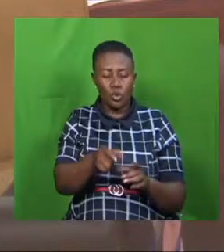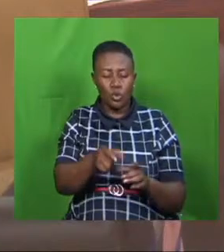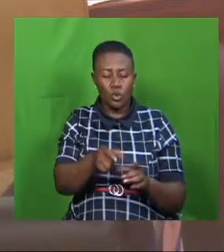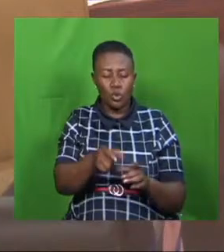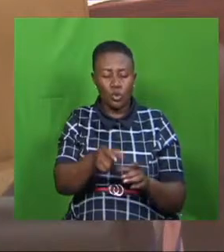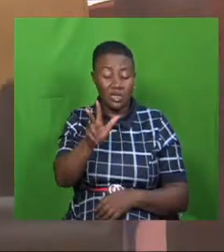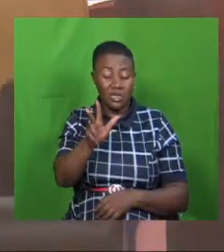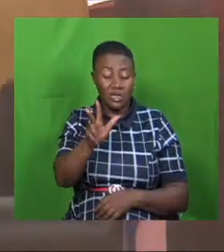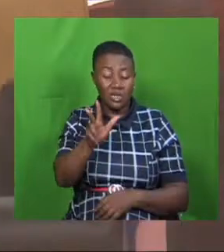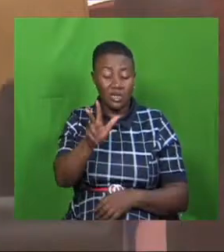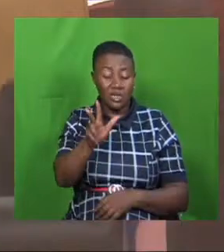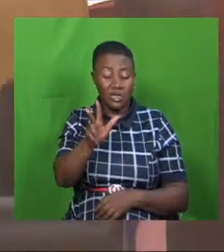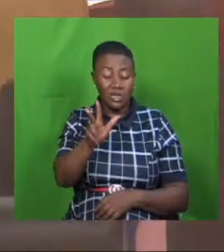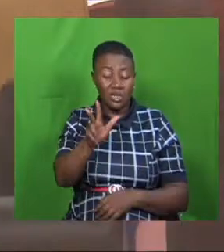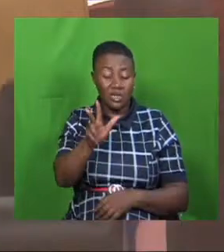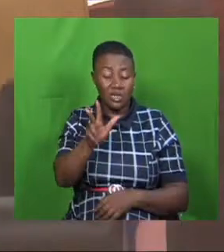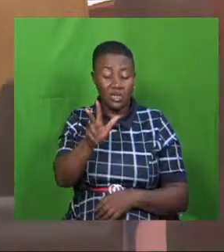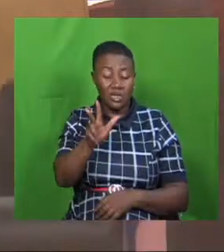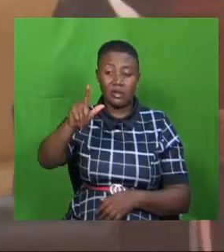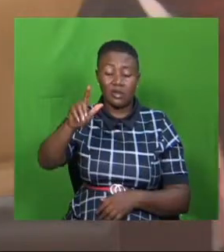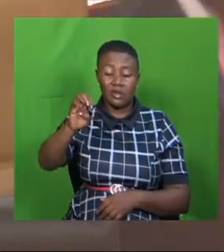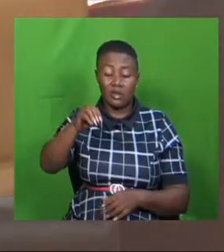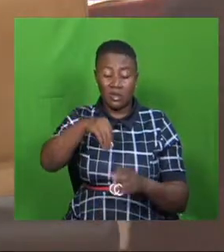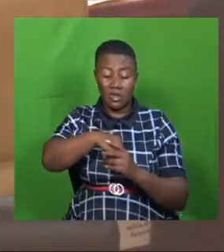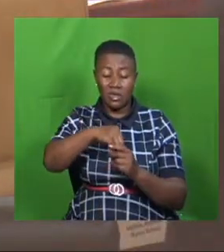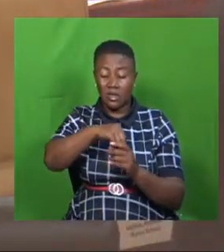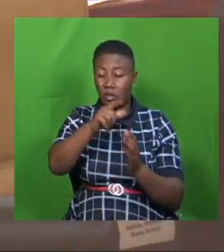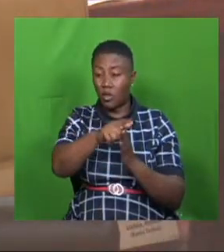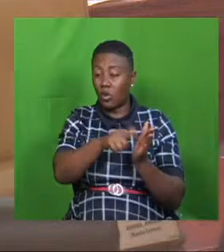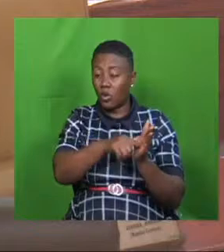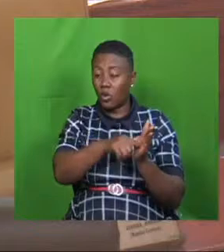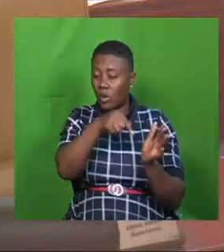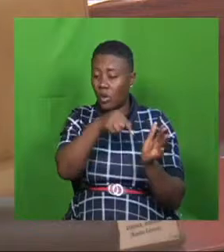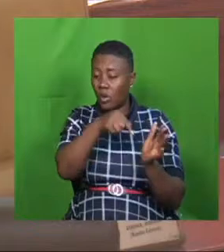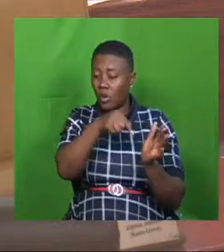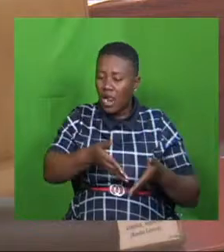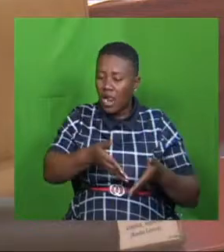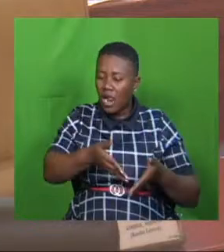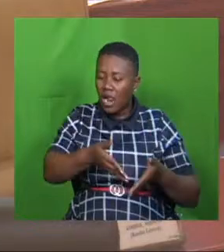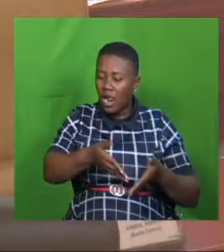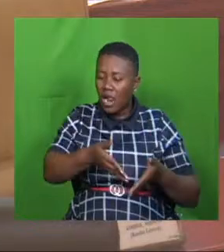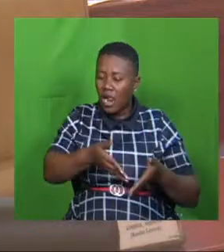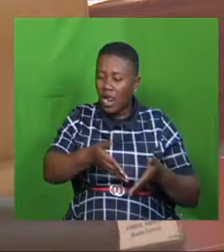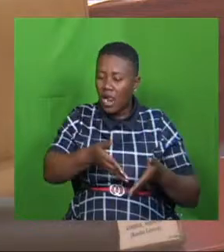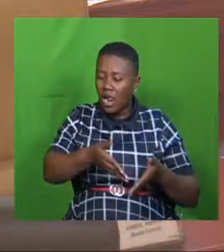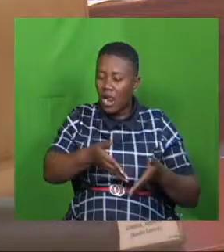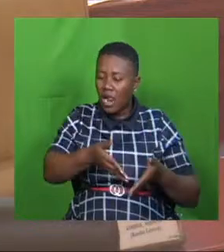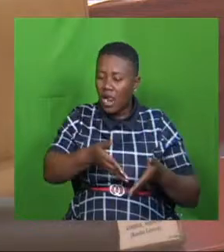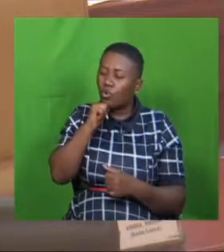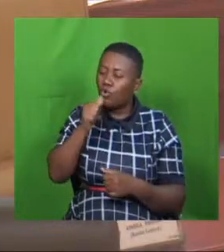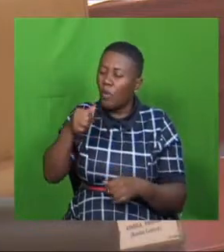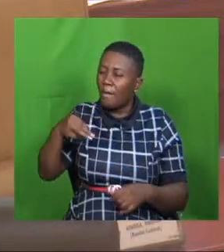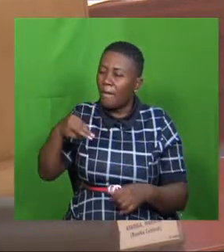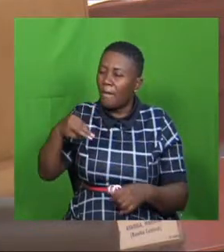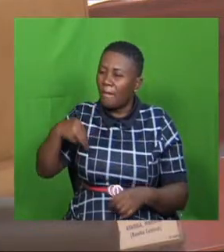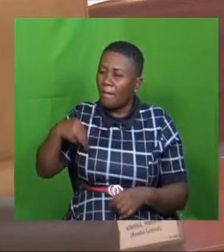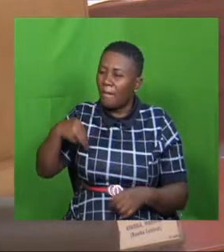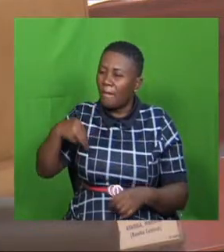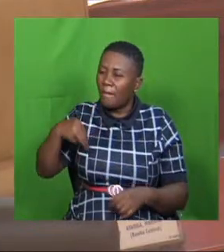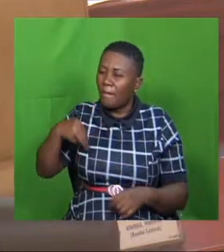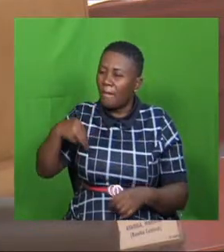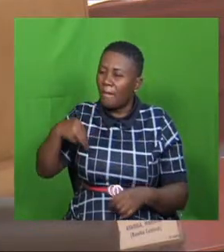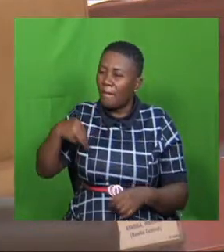Article 3 of the Charter allows countries that are not member states to still join